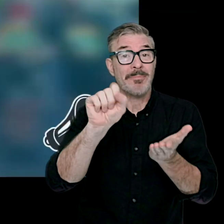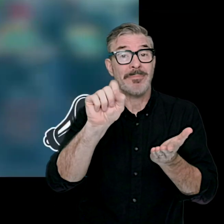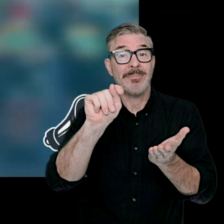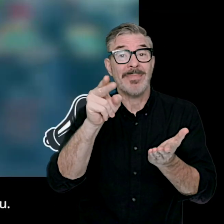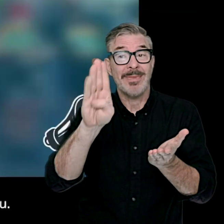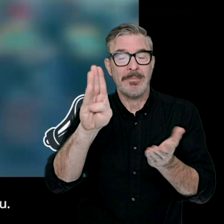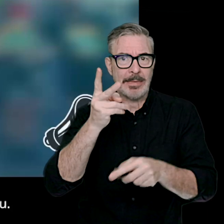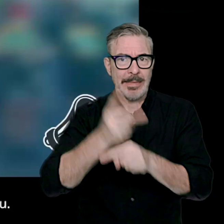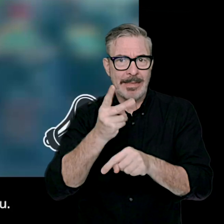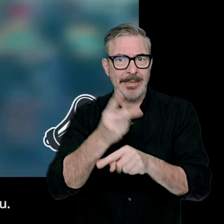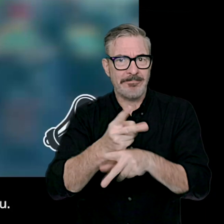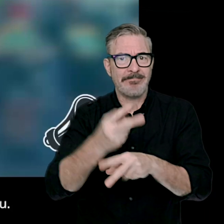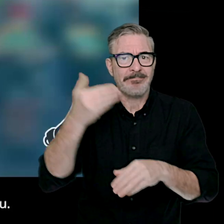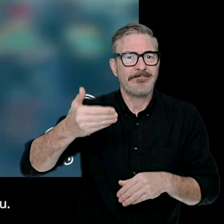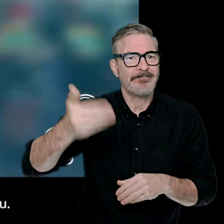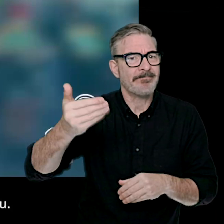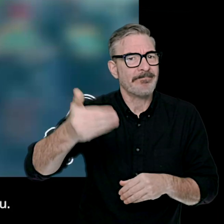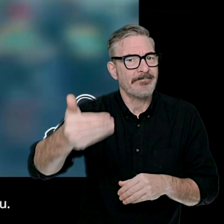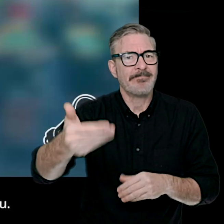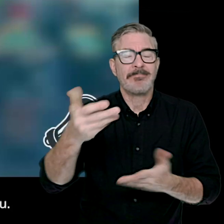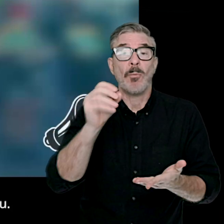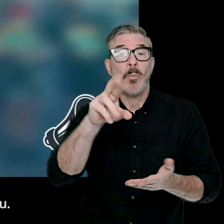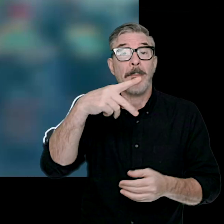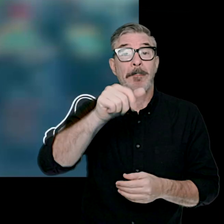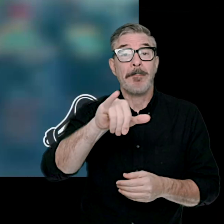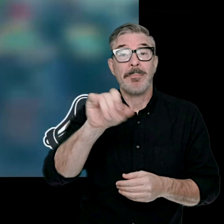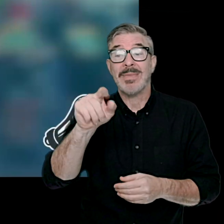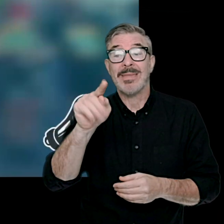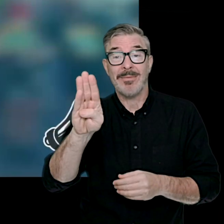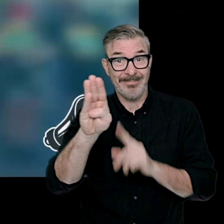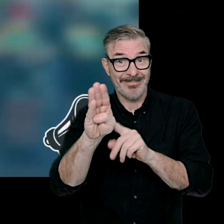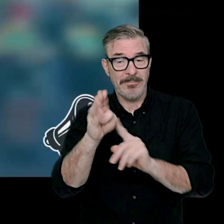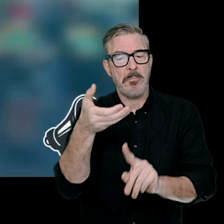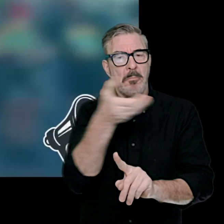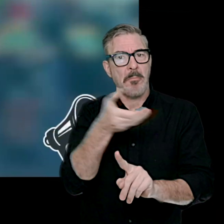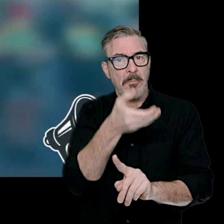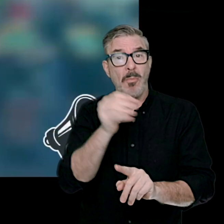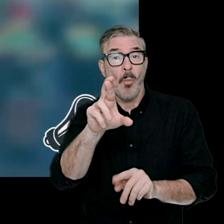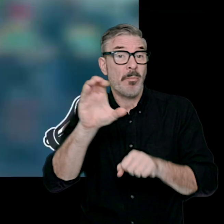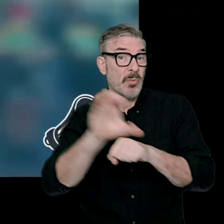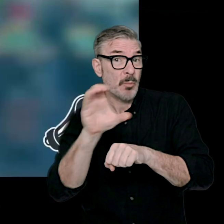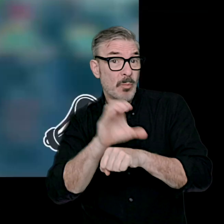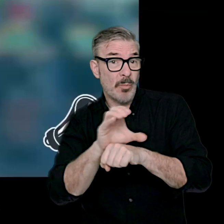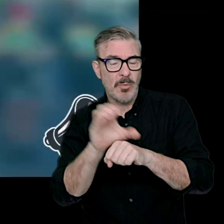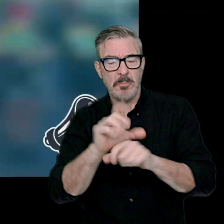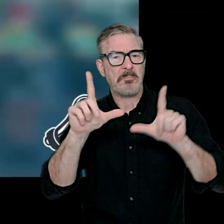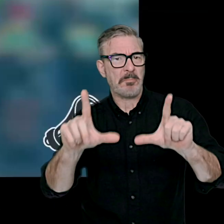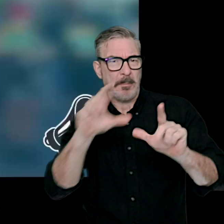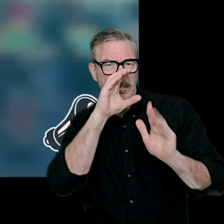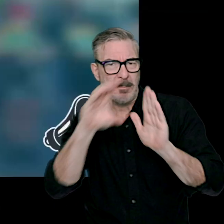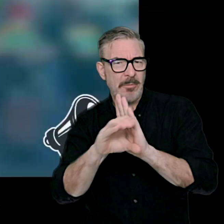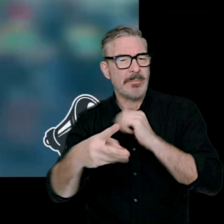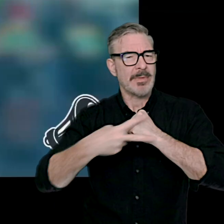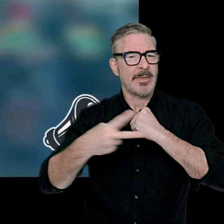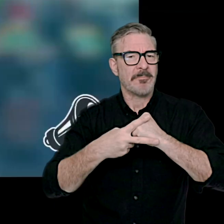you could take note how much did your employer pay you, and that would mean keeping track of your pay stubs or taking photos of your